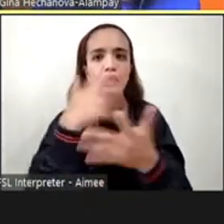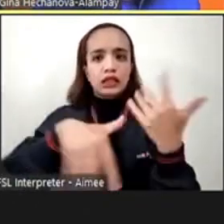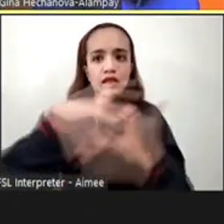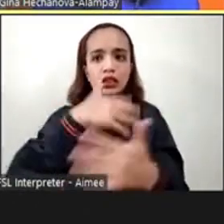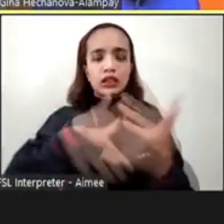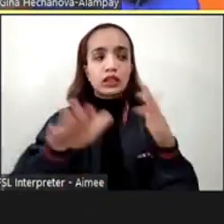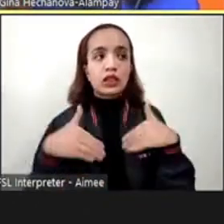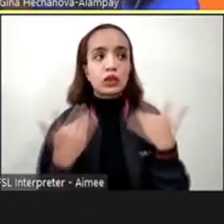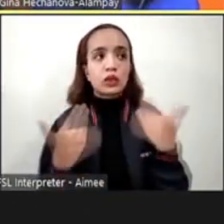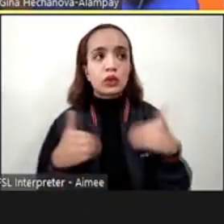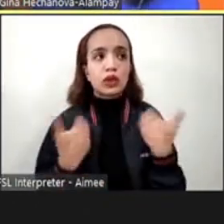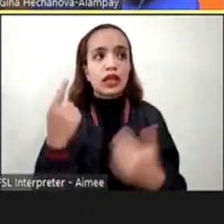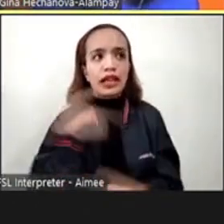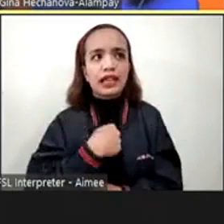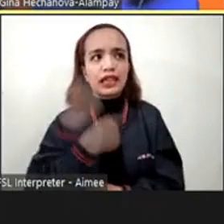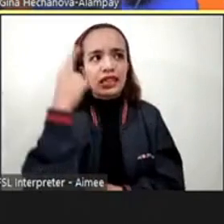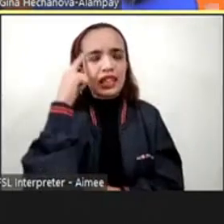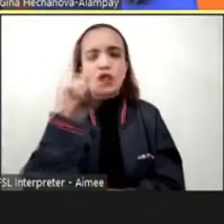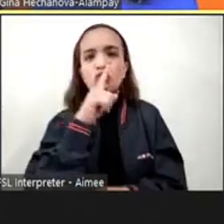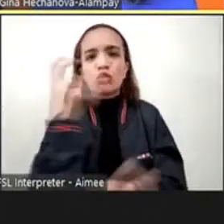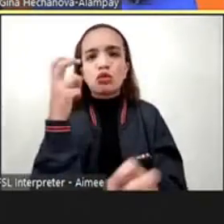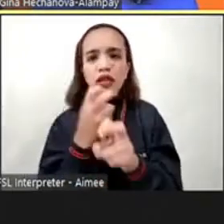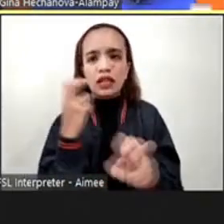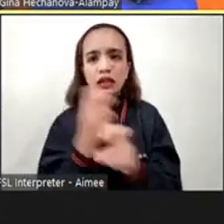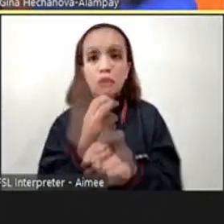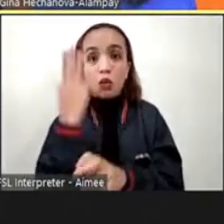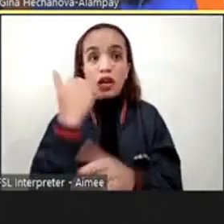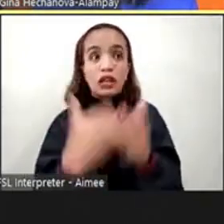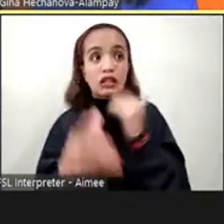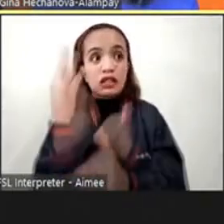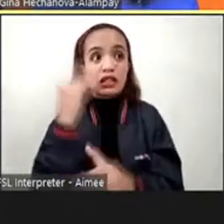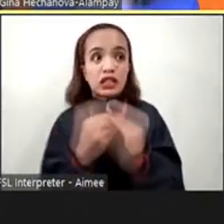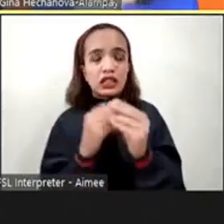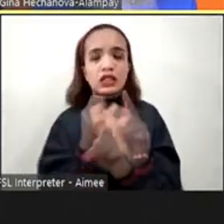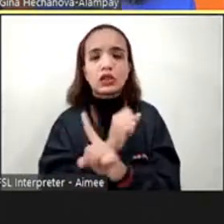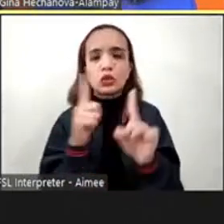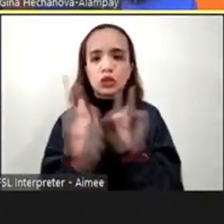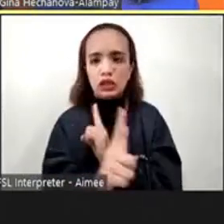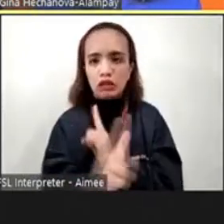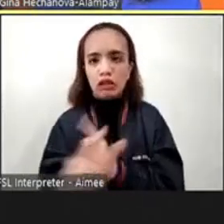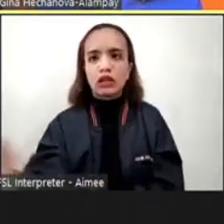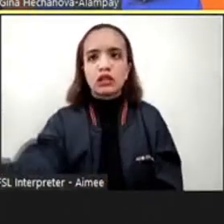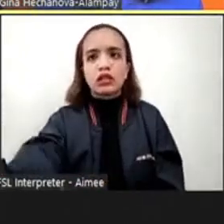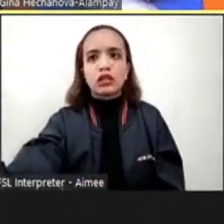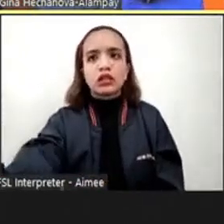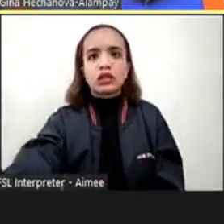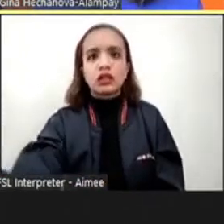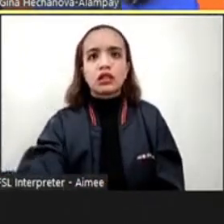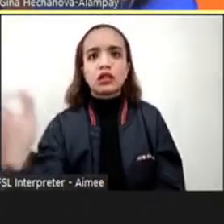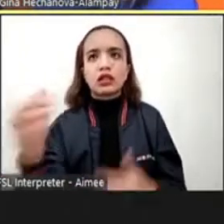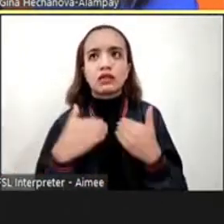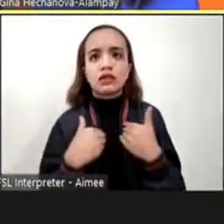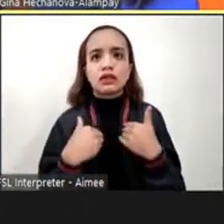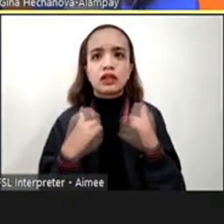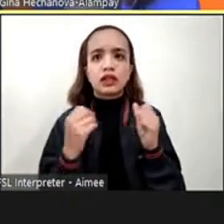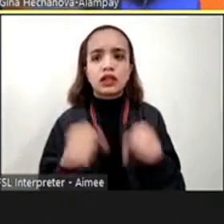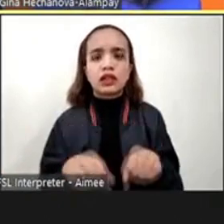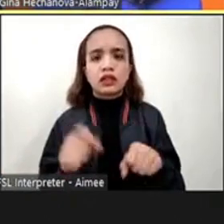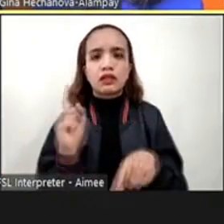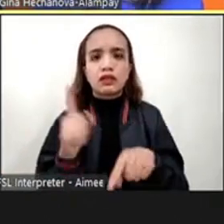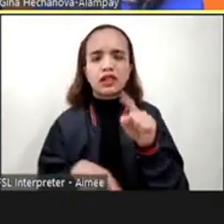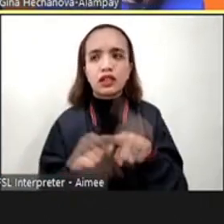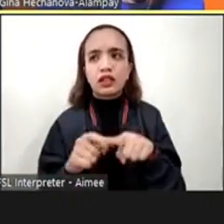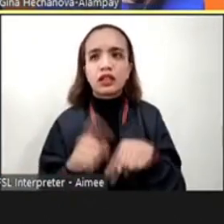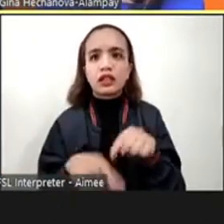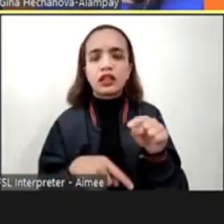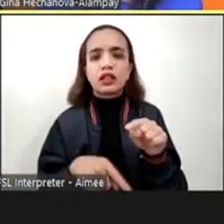I think, nahirapan sila kasi learning is social. And so without their friends there, learning isn't